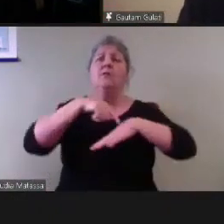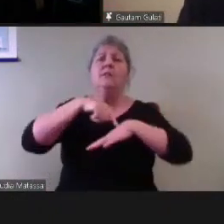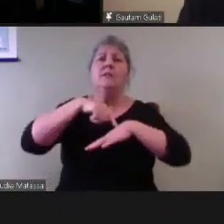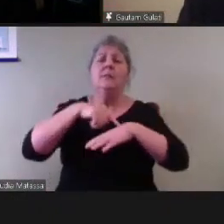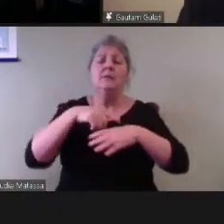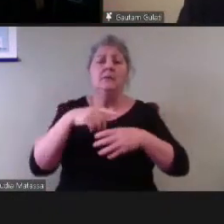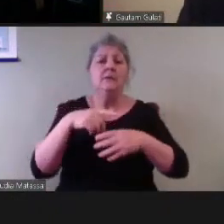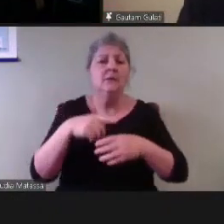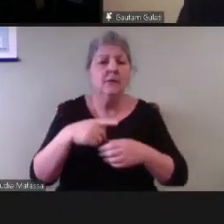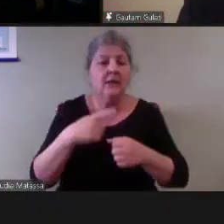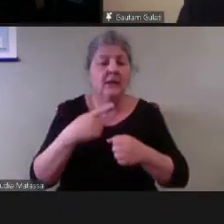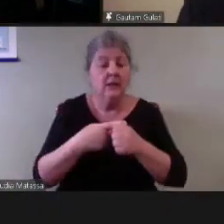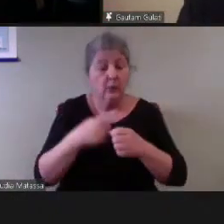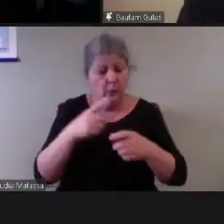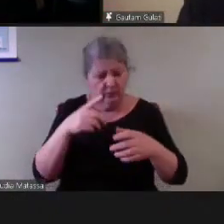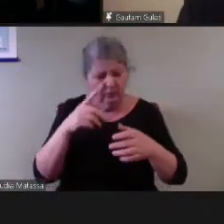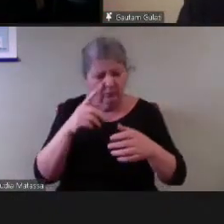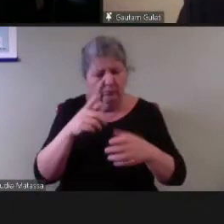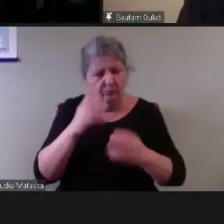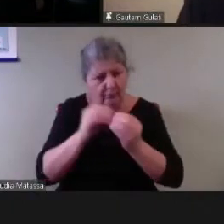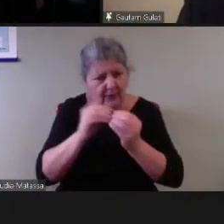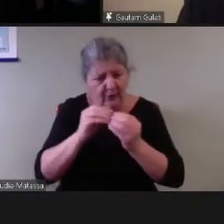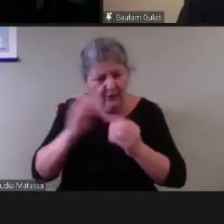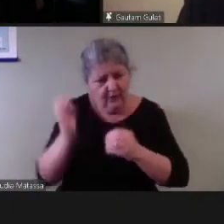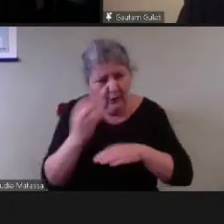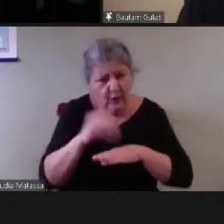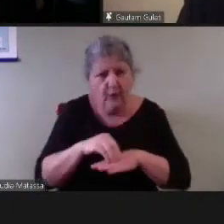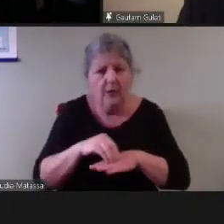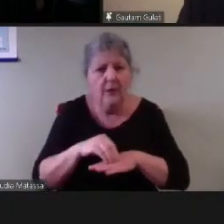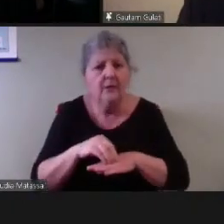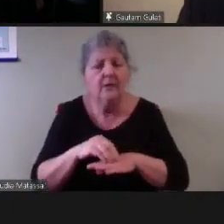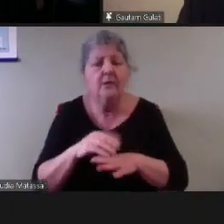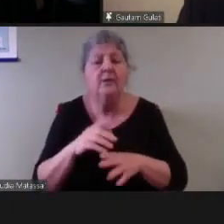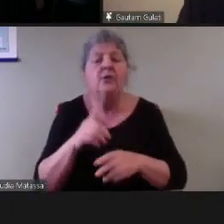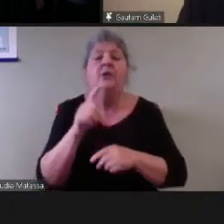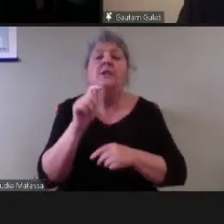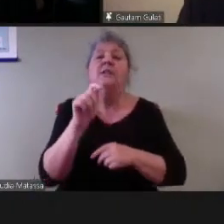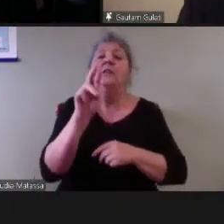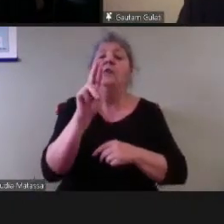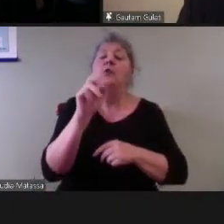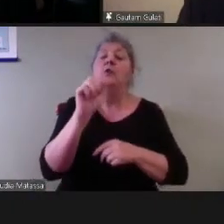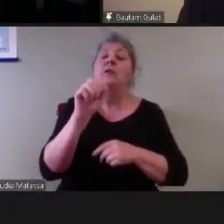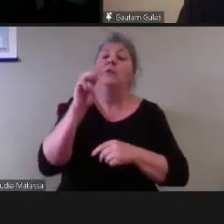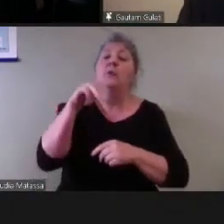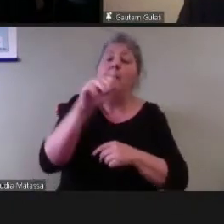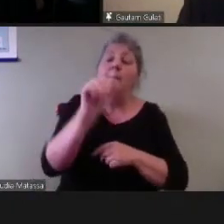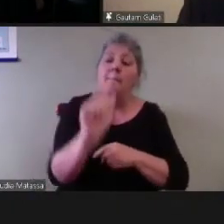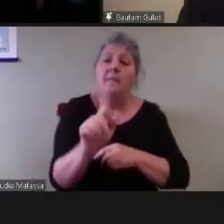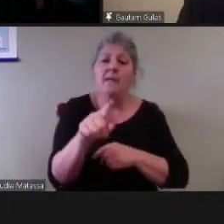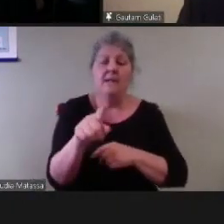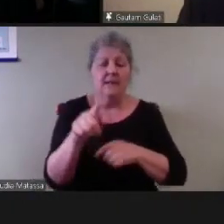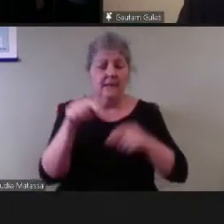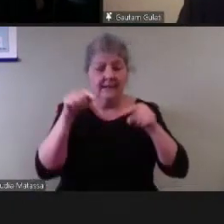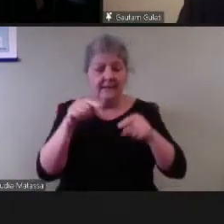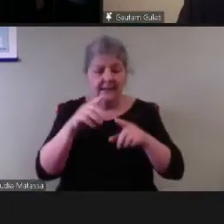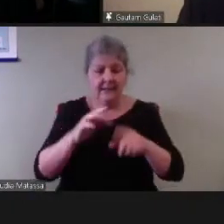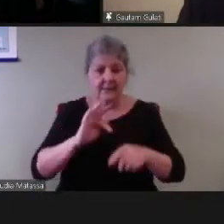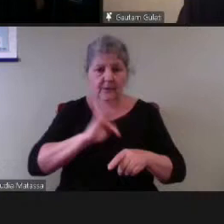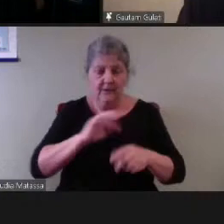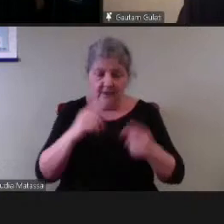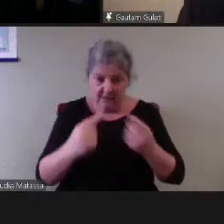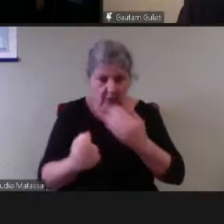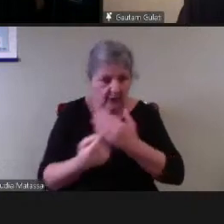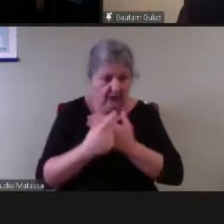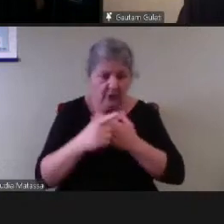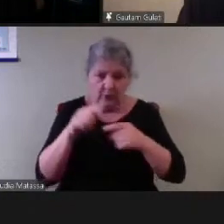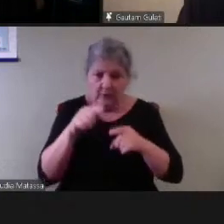you briefly touched on this, some of the issues that we're looking at, even just in terms of trauma, is so structural. And that these themselves are the issues